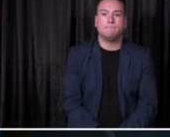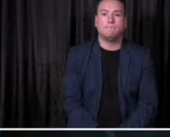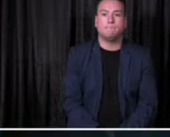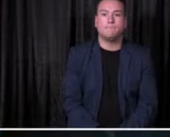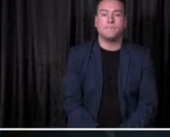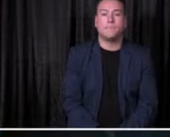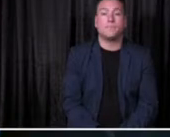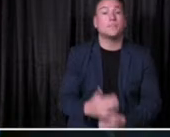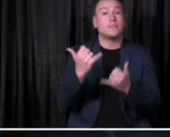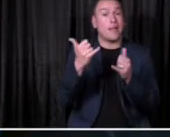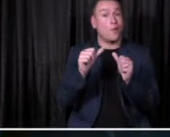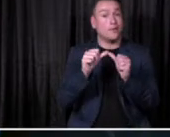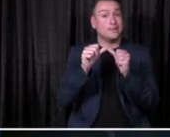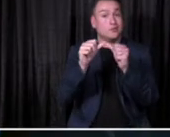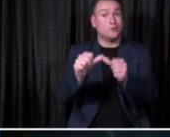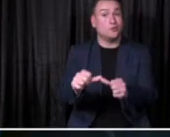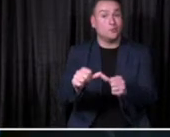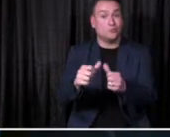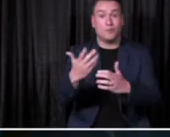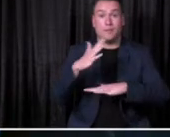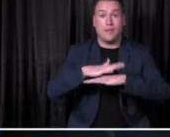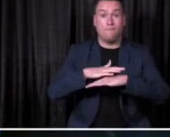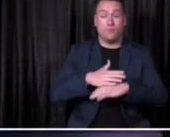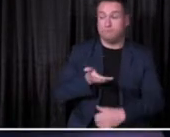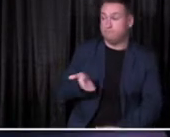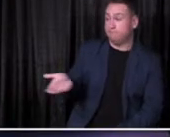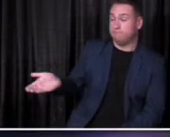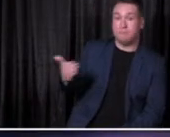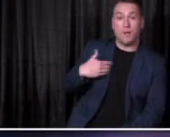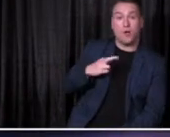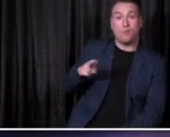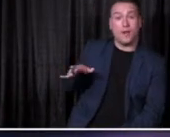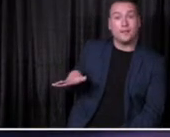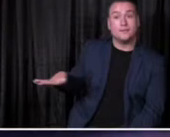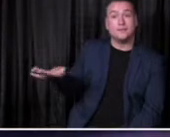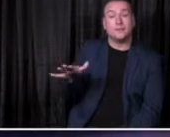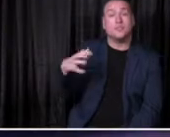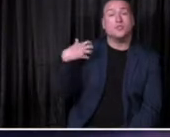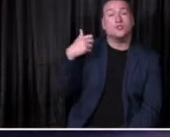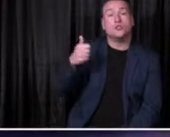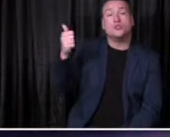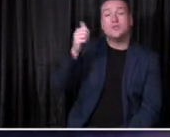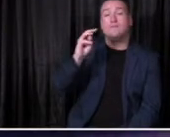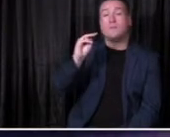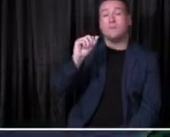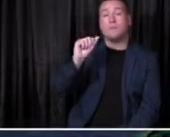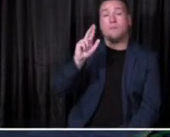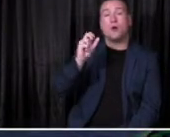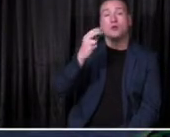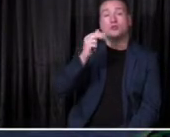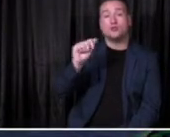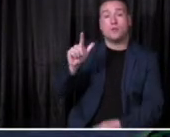We'll now continue to the platform on my right. Chief Marshal Adam Rex.